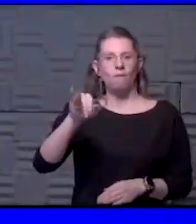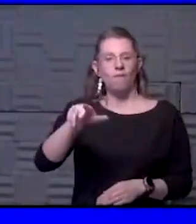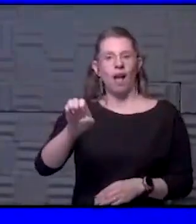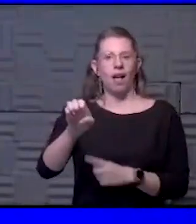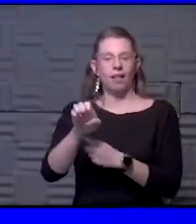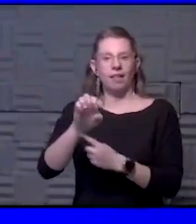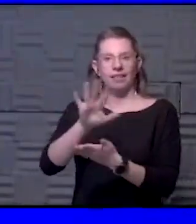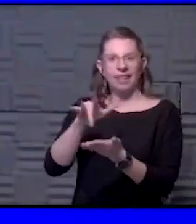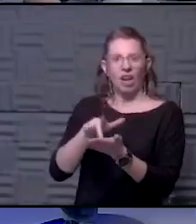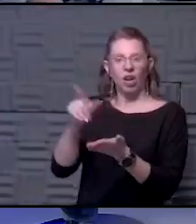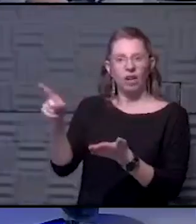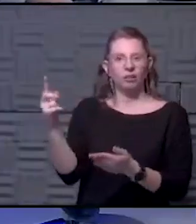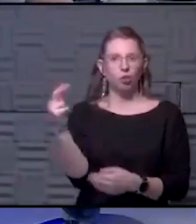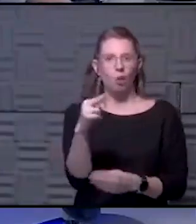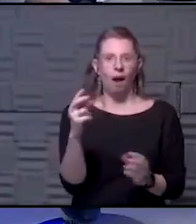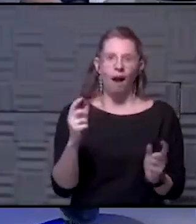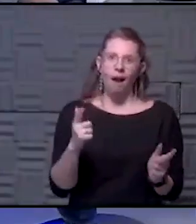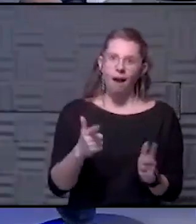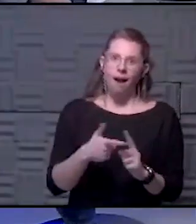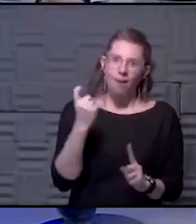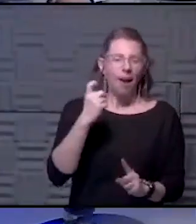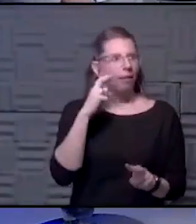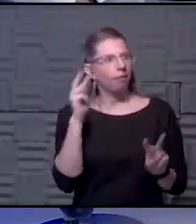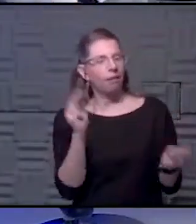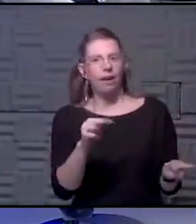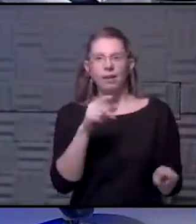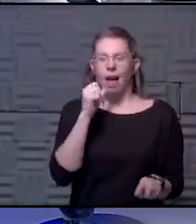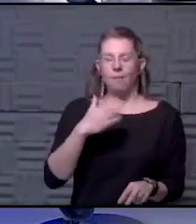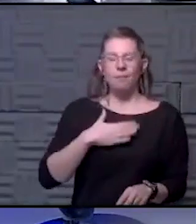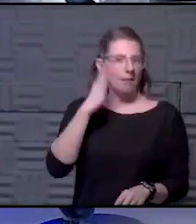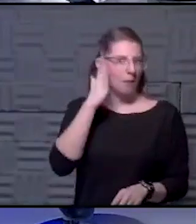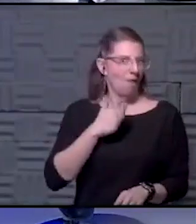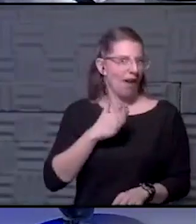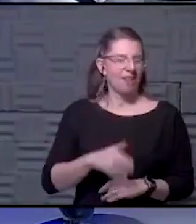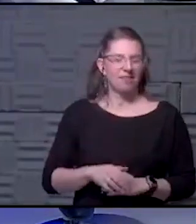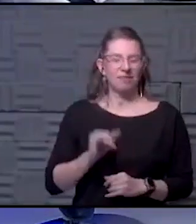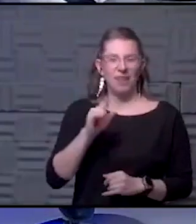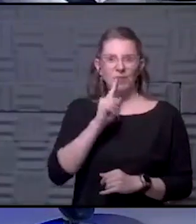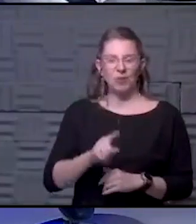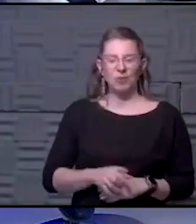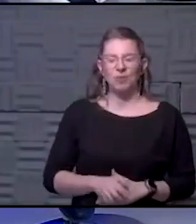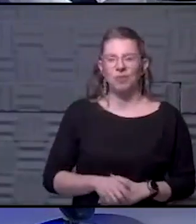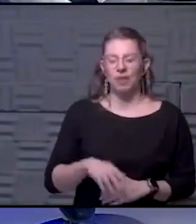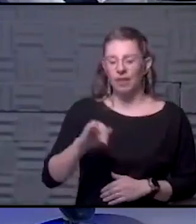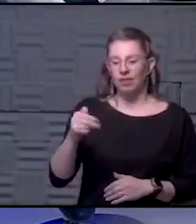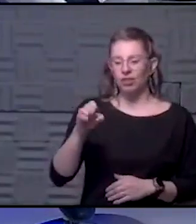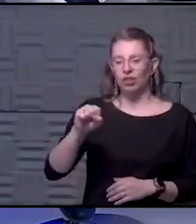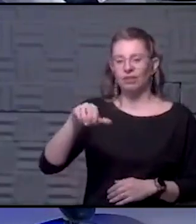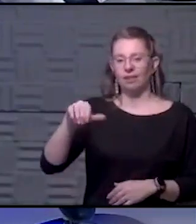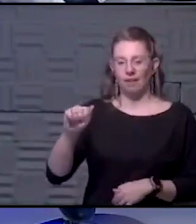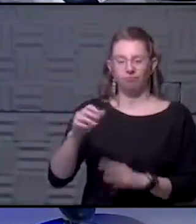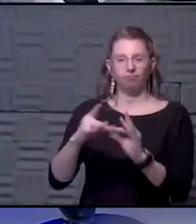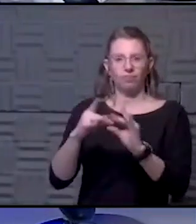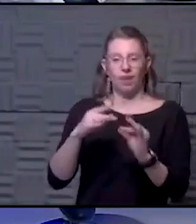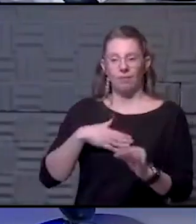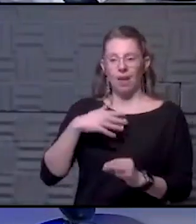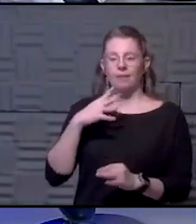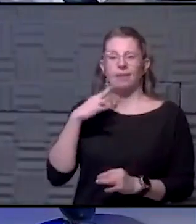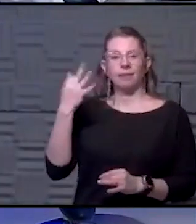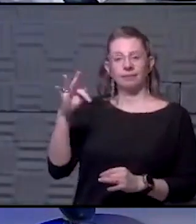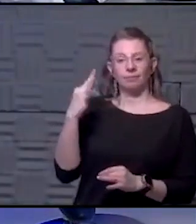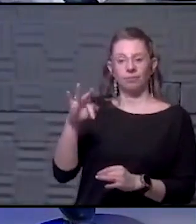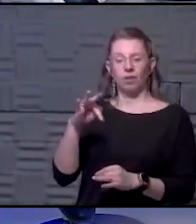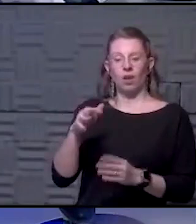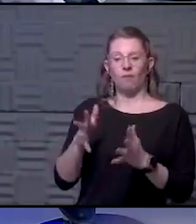you in the center, so Yeah, you that's- automatically. That ain't my profile, that's what that's for sure. Jessica says, my 19-year-old football